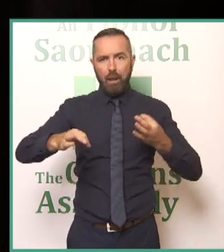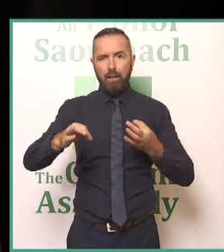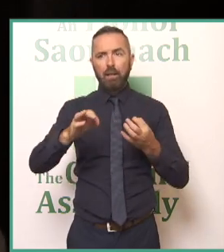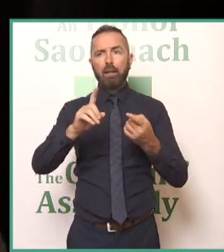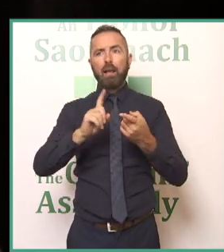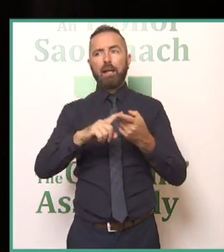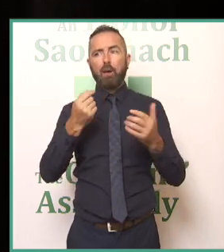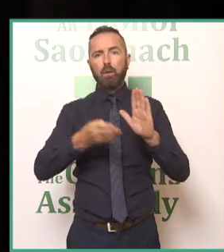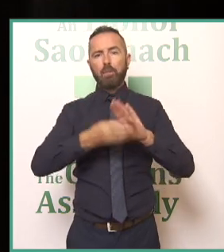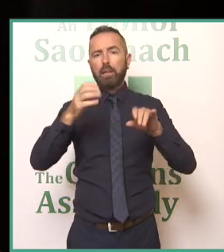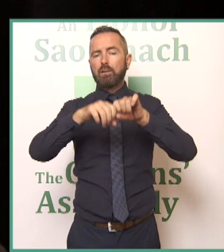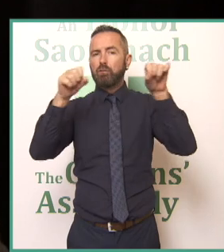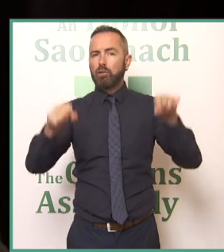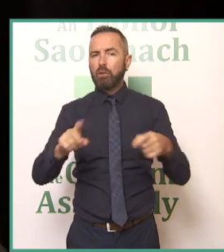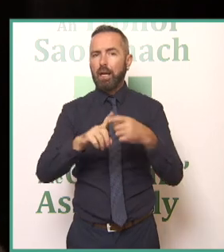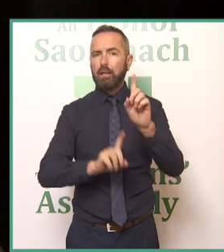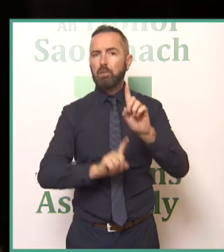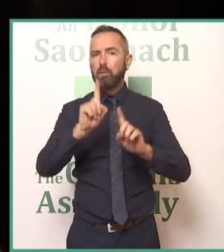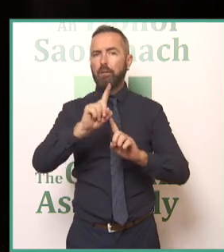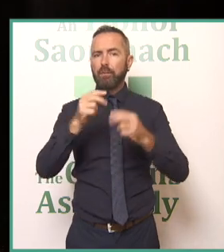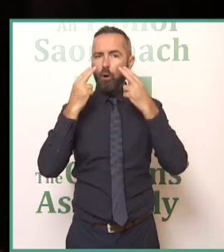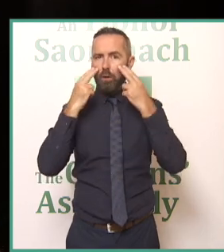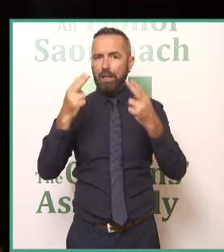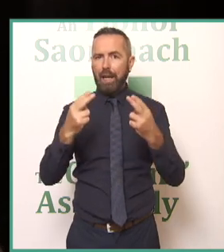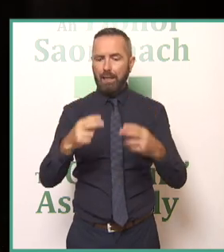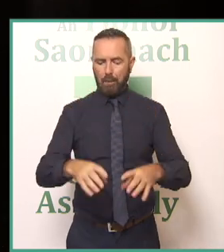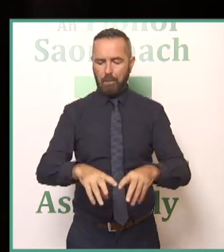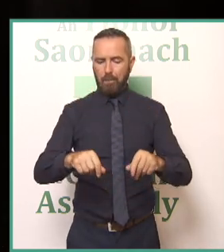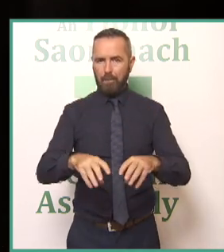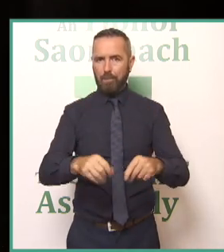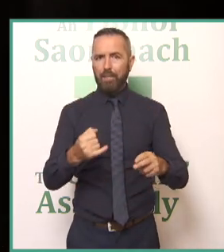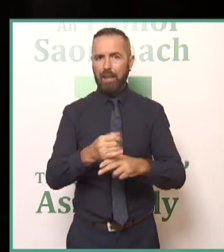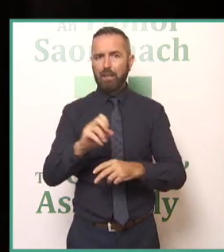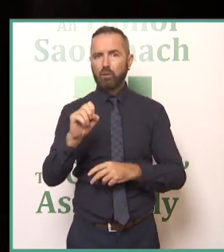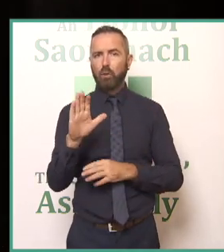structure, improve the organic matter and soil life overall.